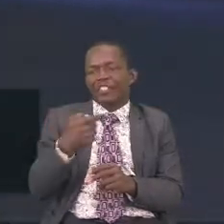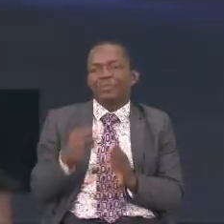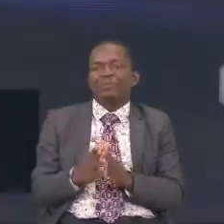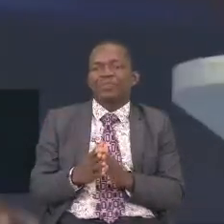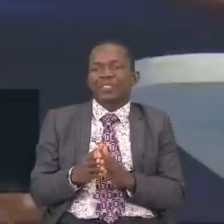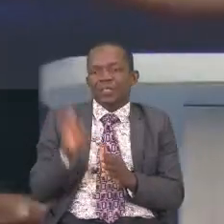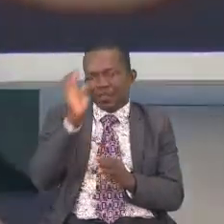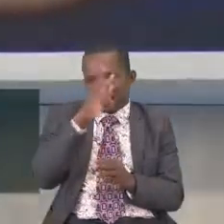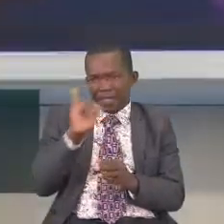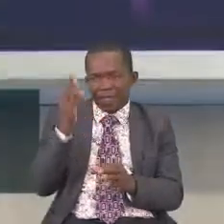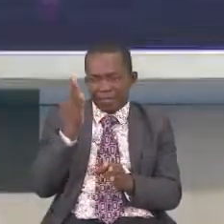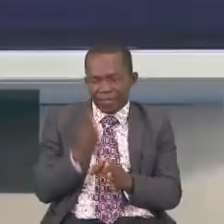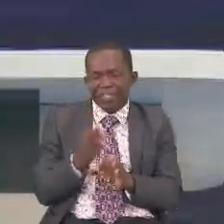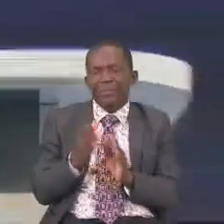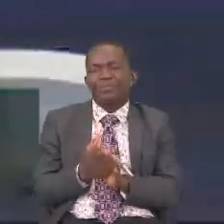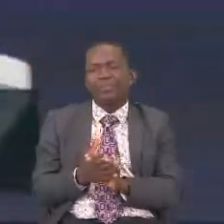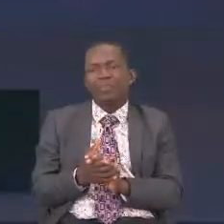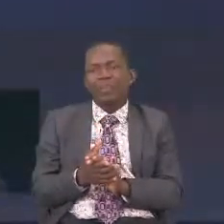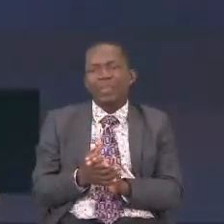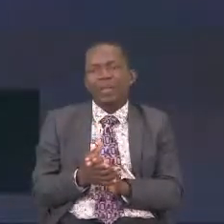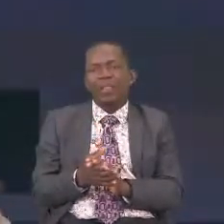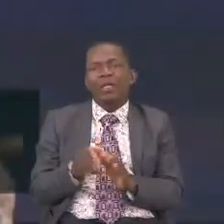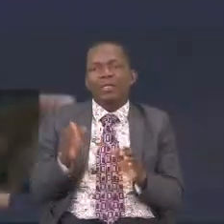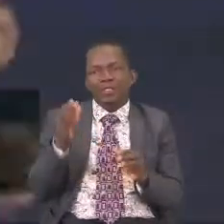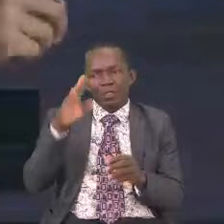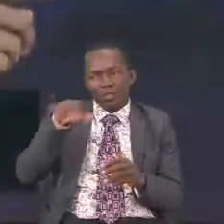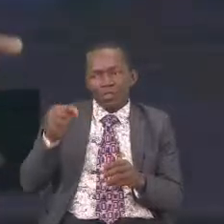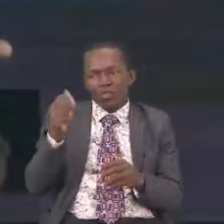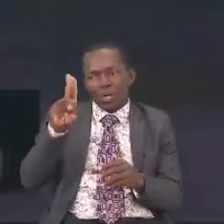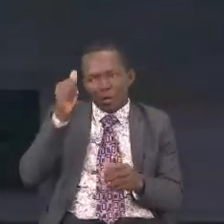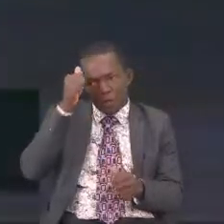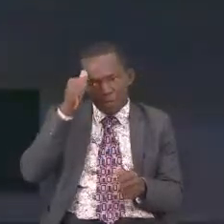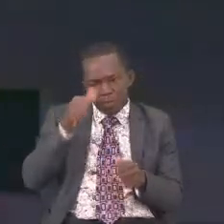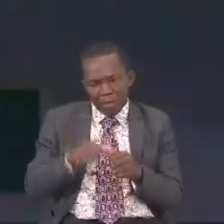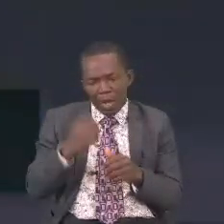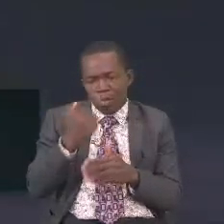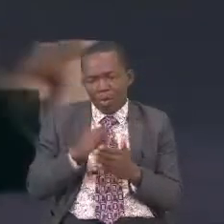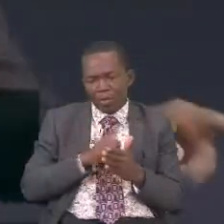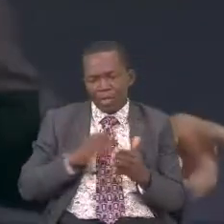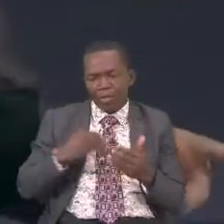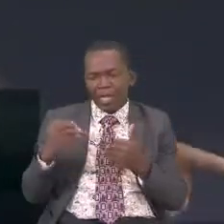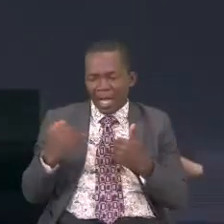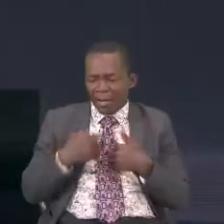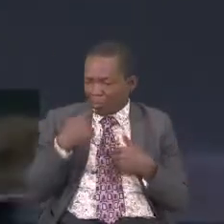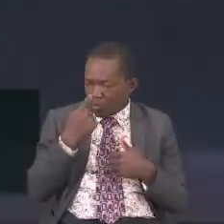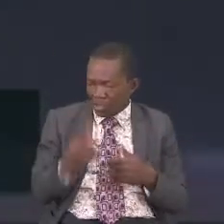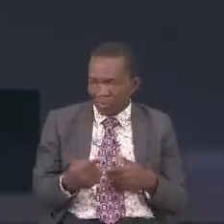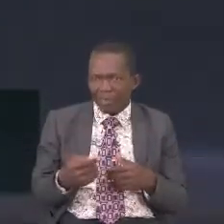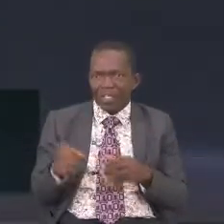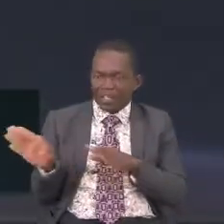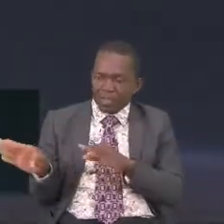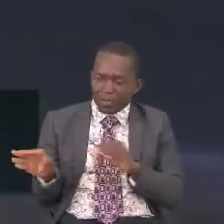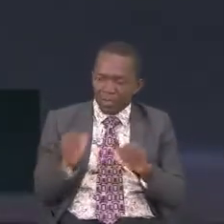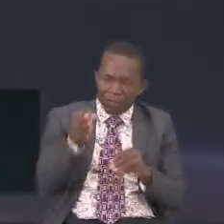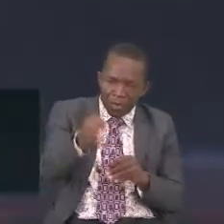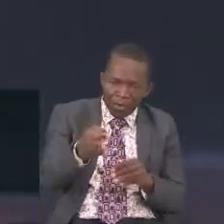told him. And now, every day when he rose up, he was advancing. Today, higher than yesterday.